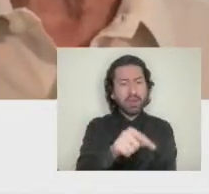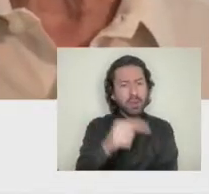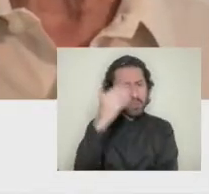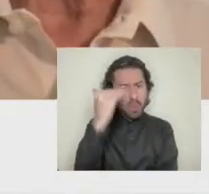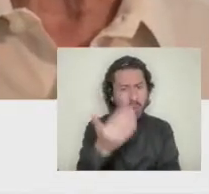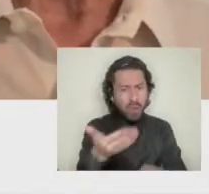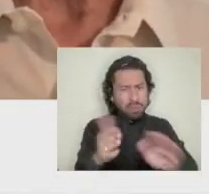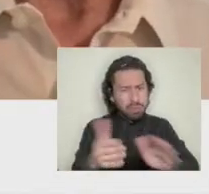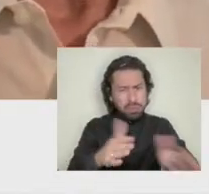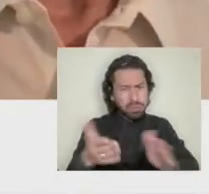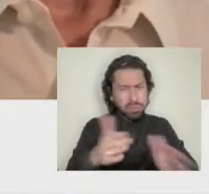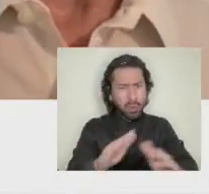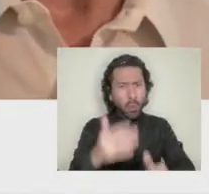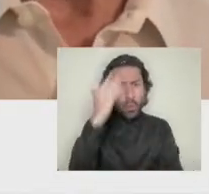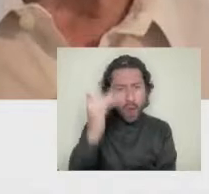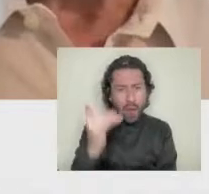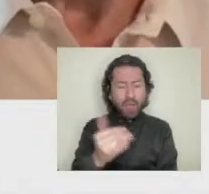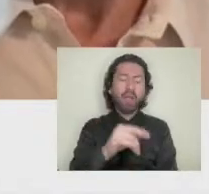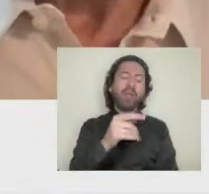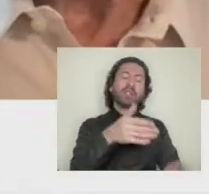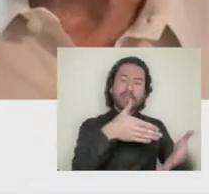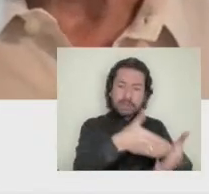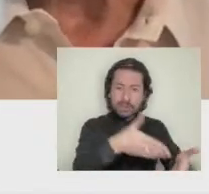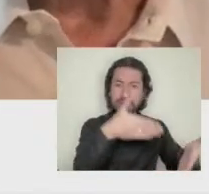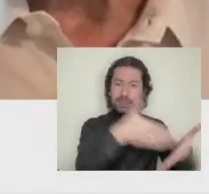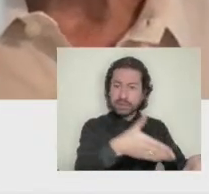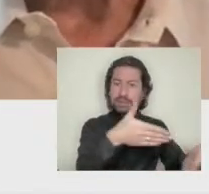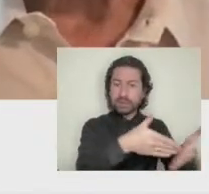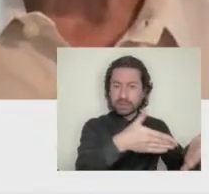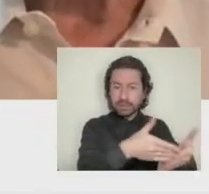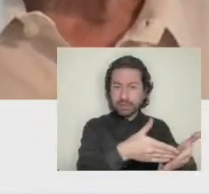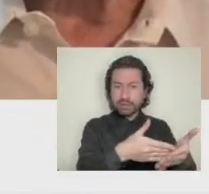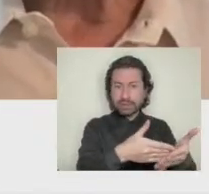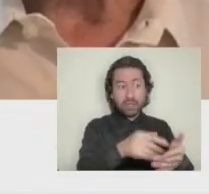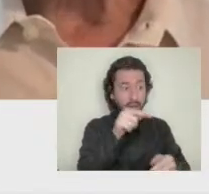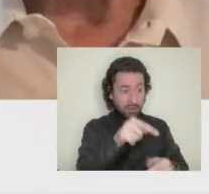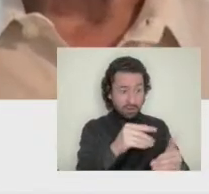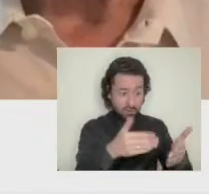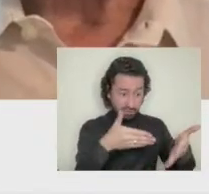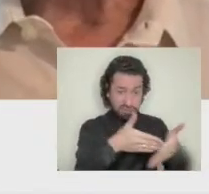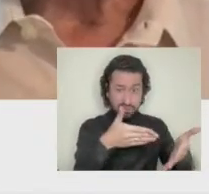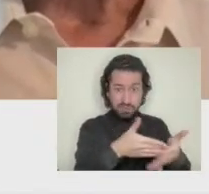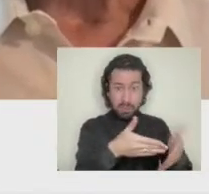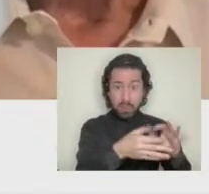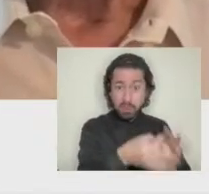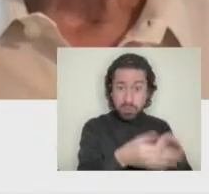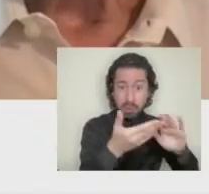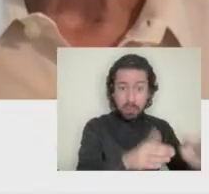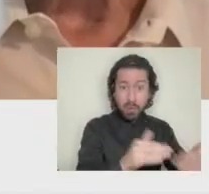to COVID. And there would have been excess deaths in the previous decade,